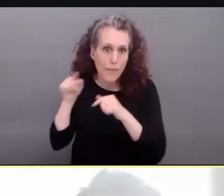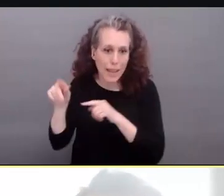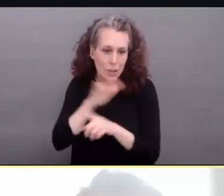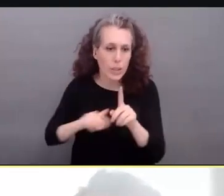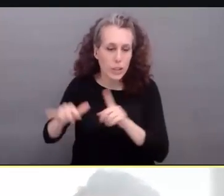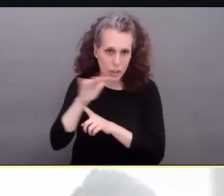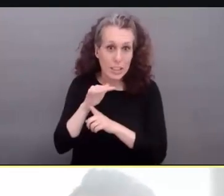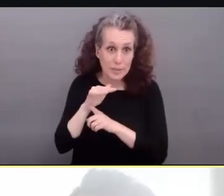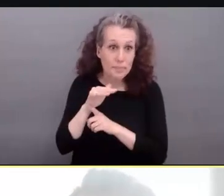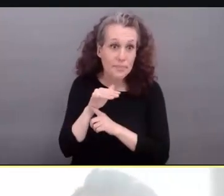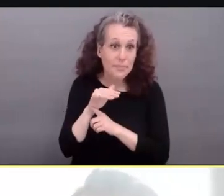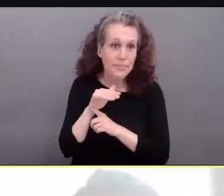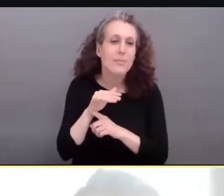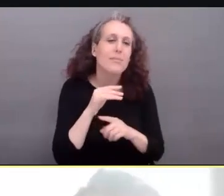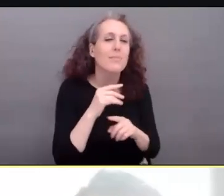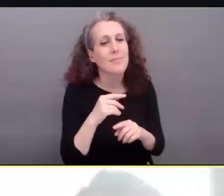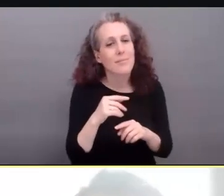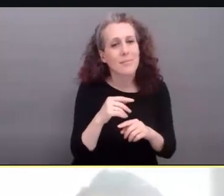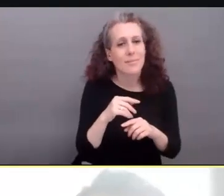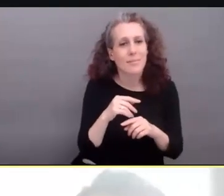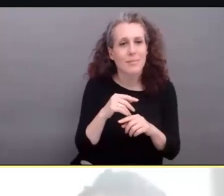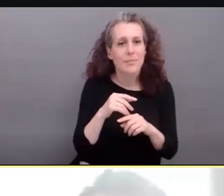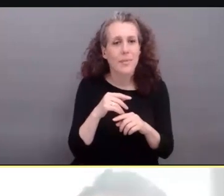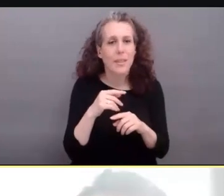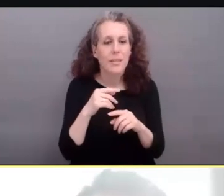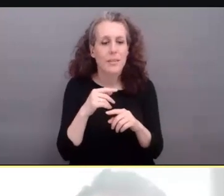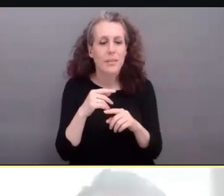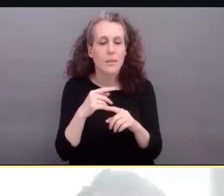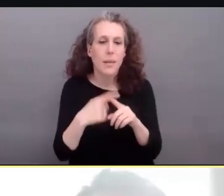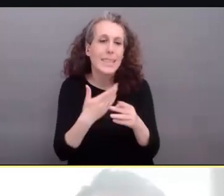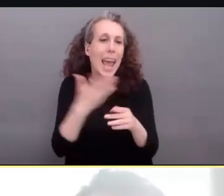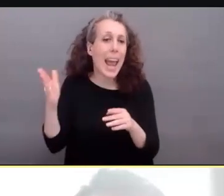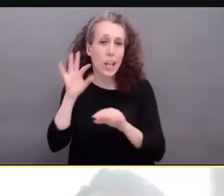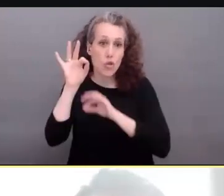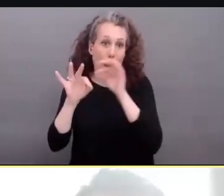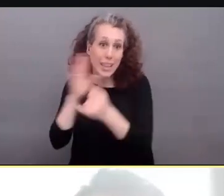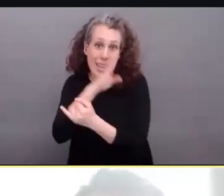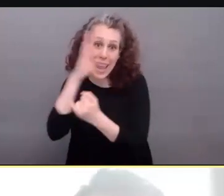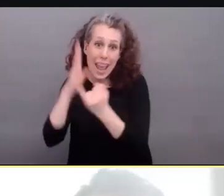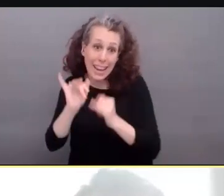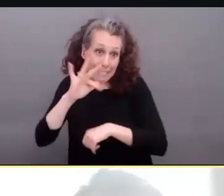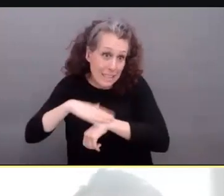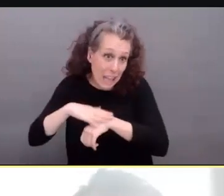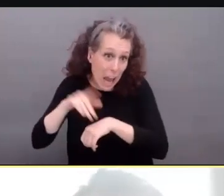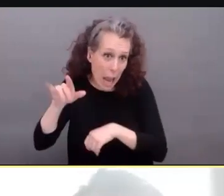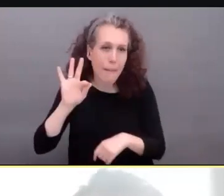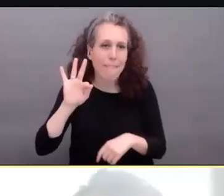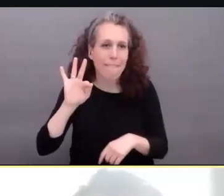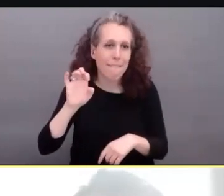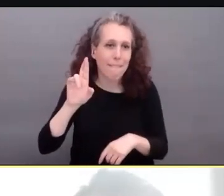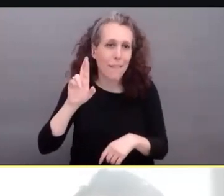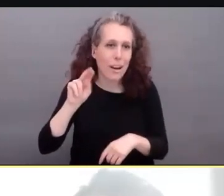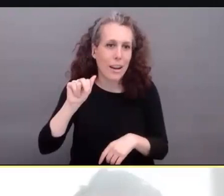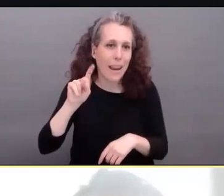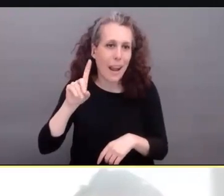situation, and questions we will leave at the end of the webinar. If there is time, of course, Fernando will tell us. So to go